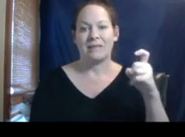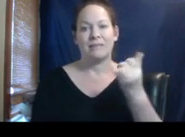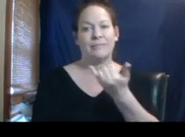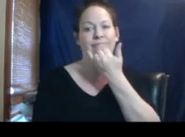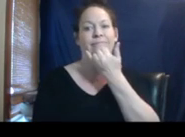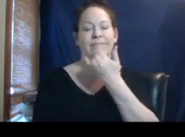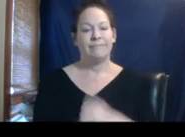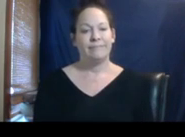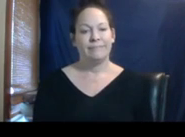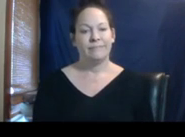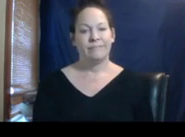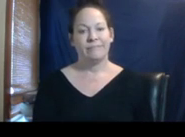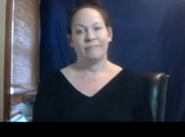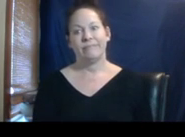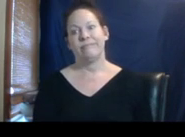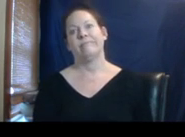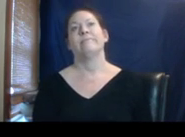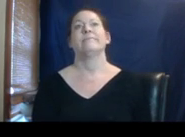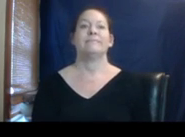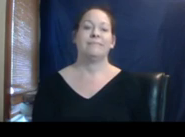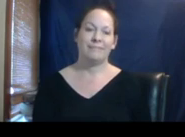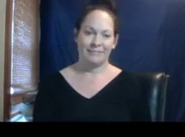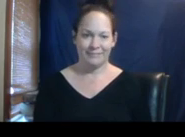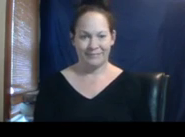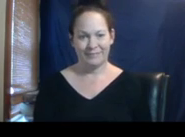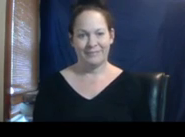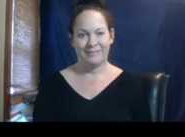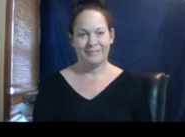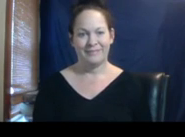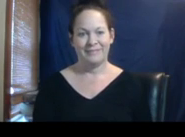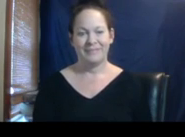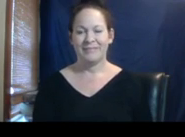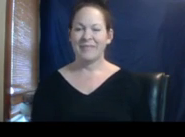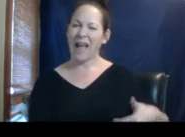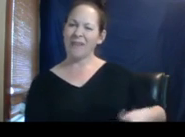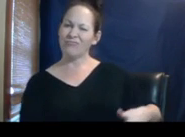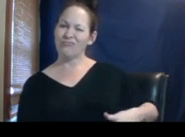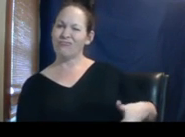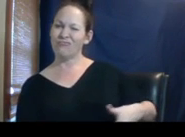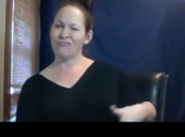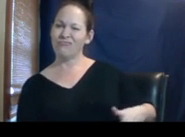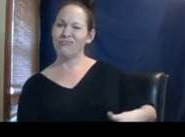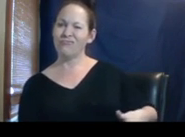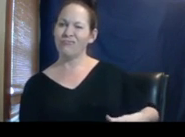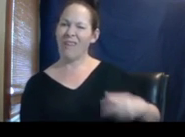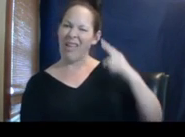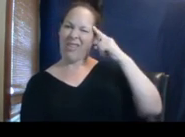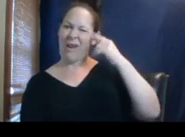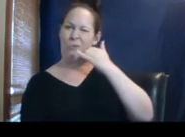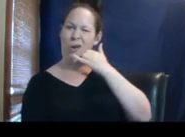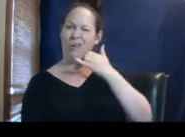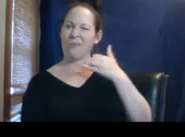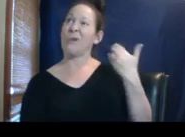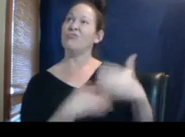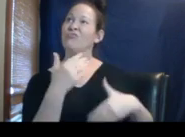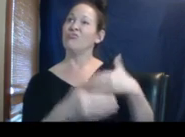doing this, this should have been a smaller number coming through. I had that feeling. I commented on it. I said, oh, let's do it and see what